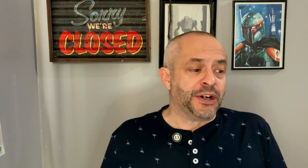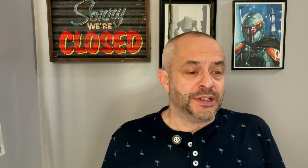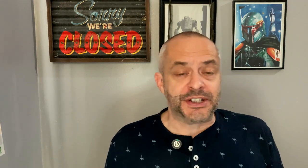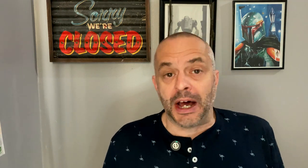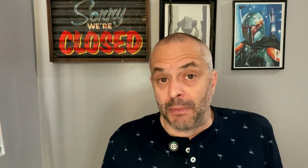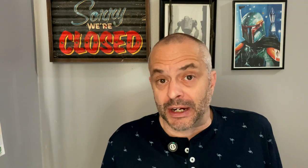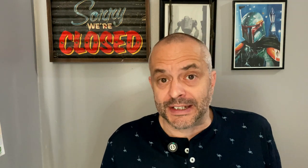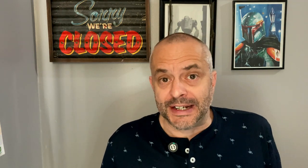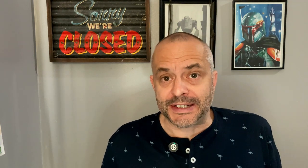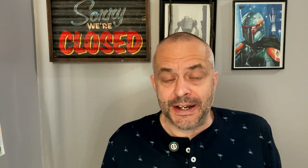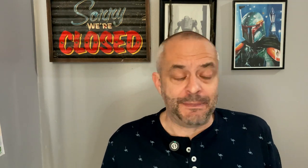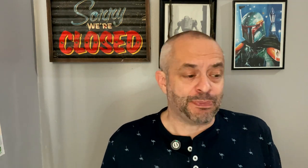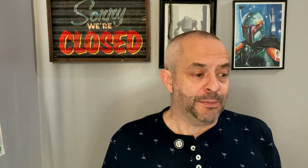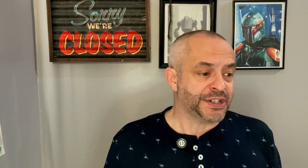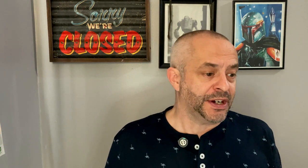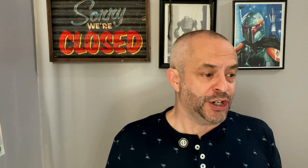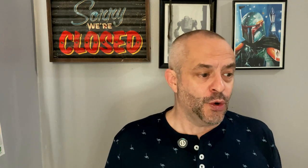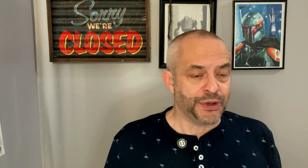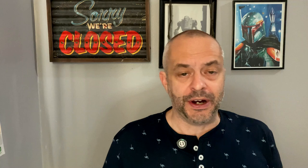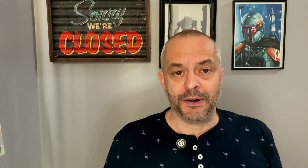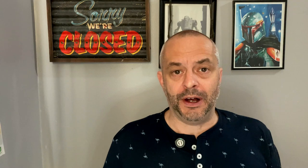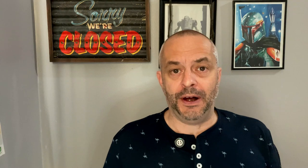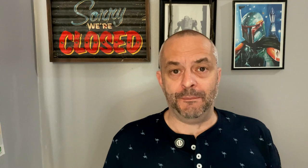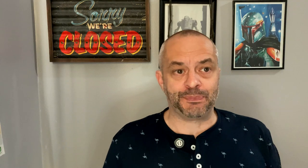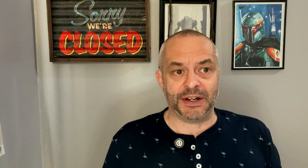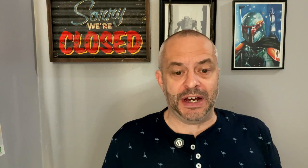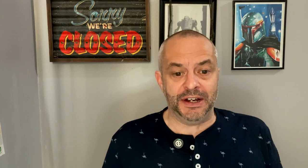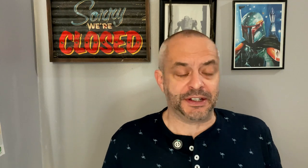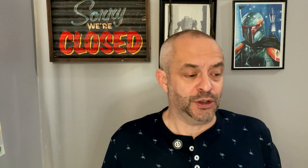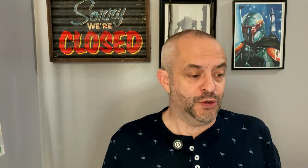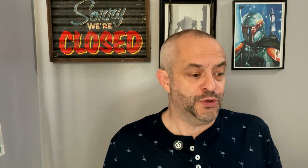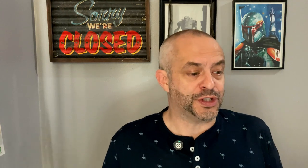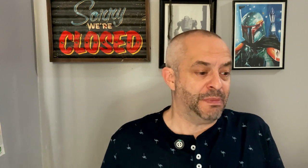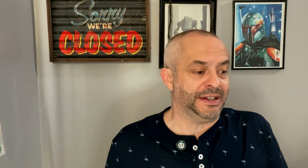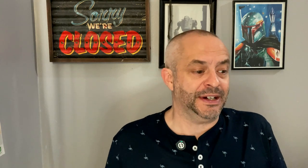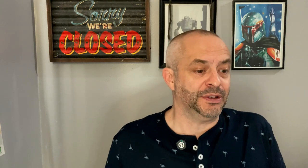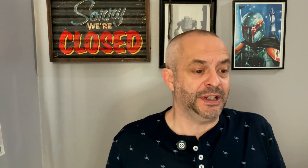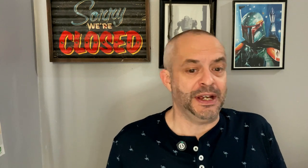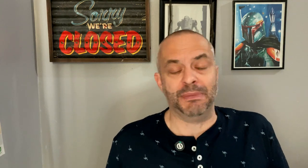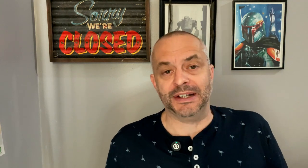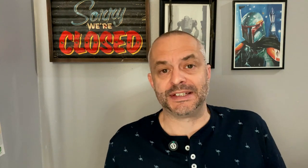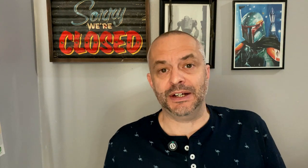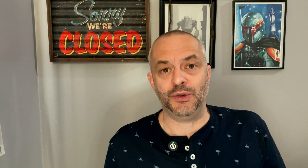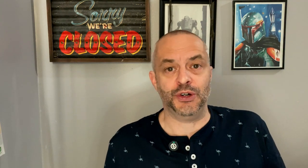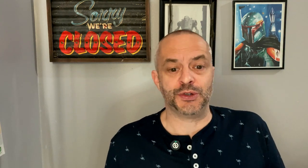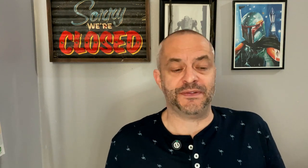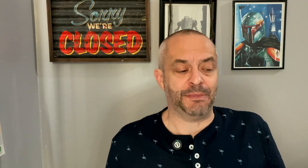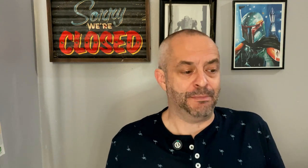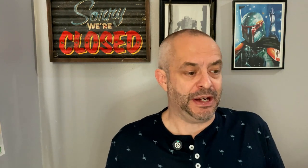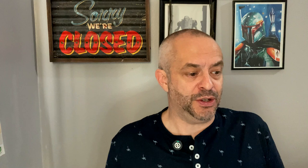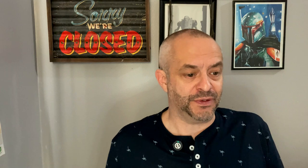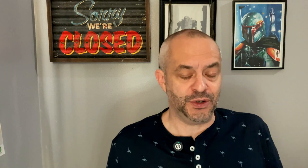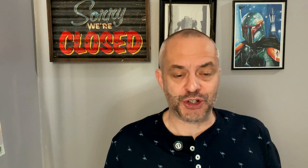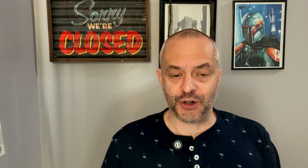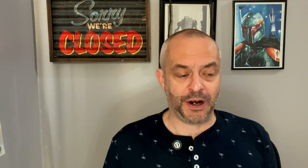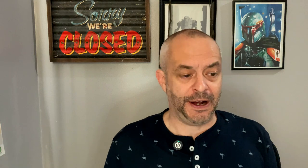my channel is not monetized yet, I'm just not gonna go there. I've got nothing to lose monetarily, but still, who knows if it might